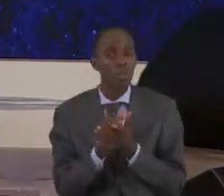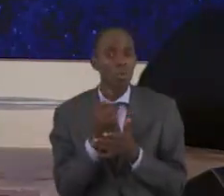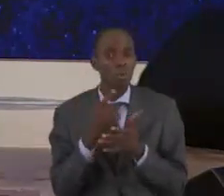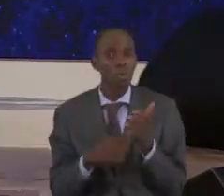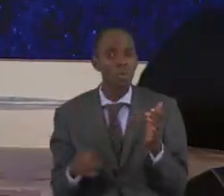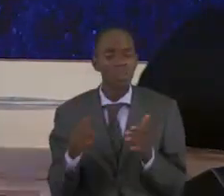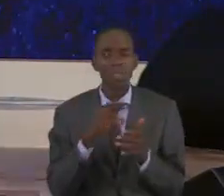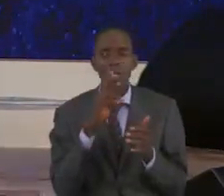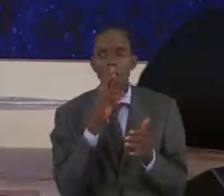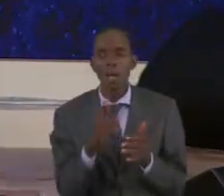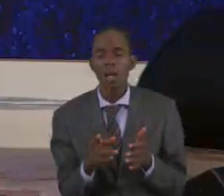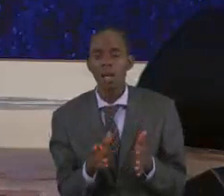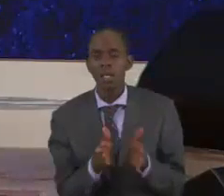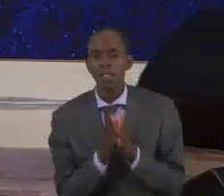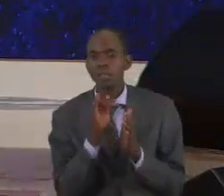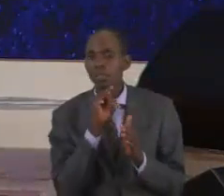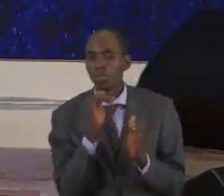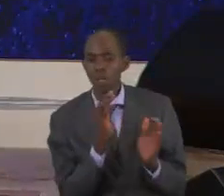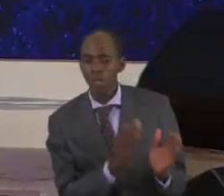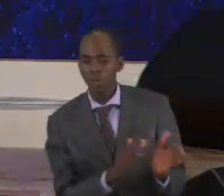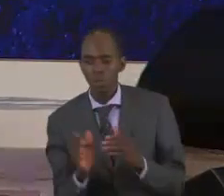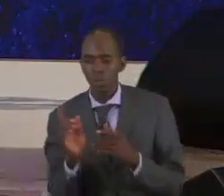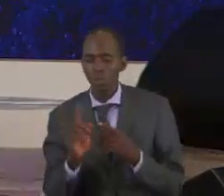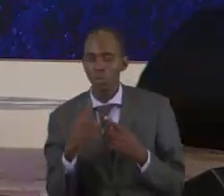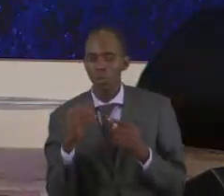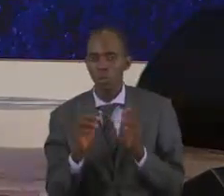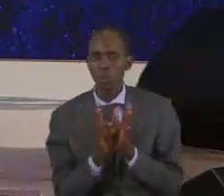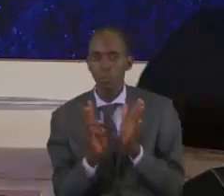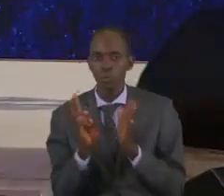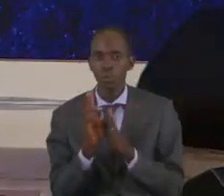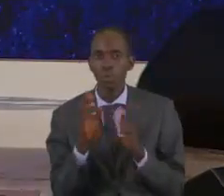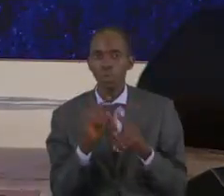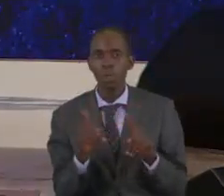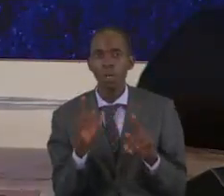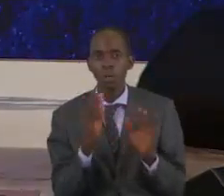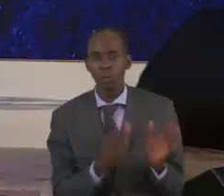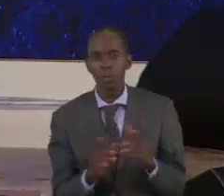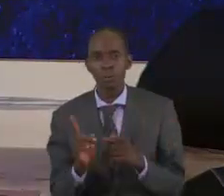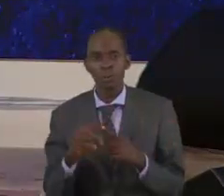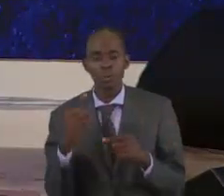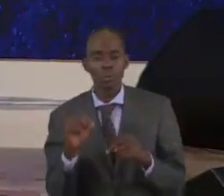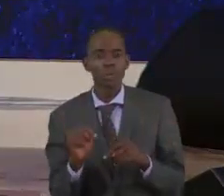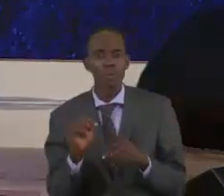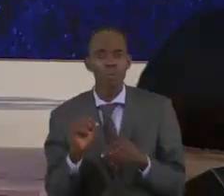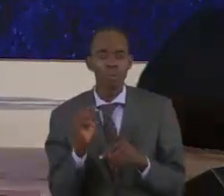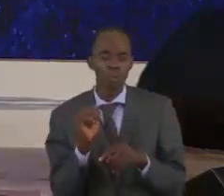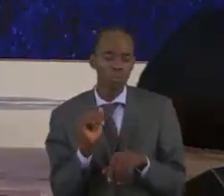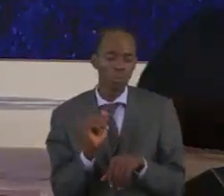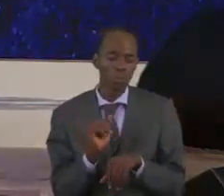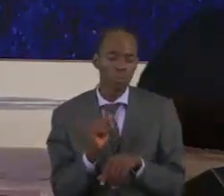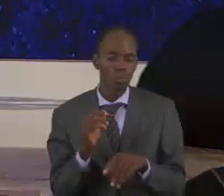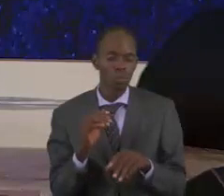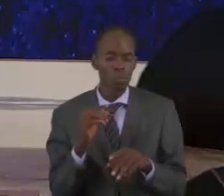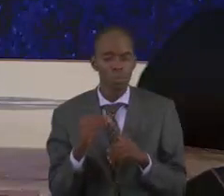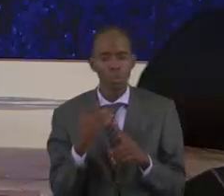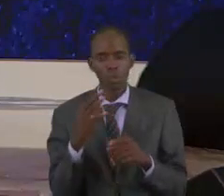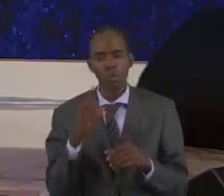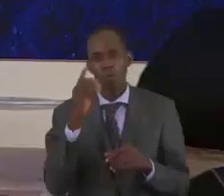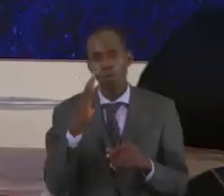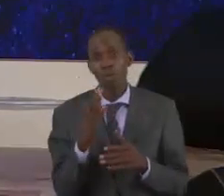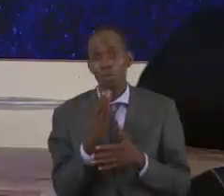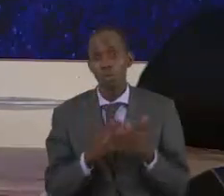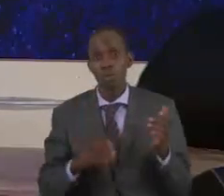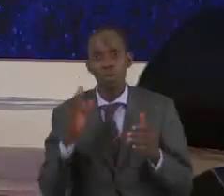not according to the will, according to the word of God. Some will do it quietly. Some will do